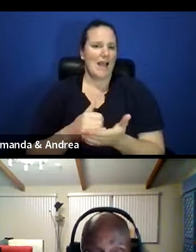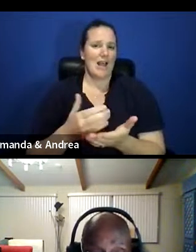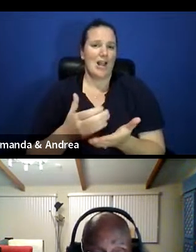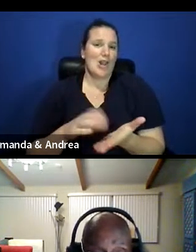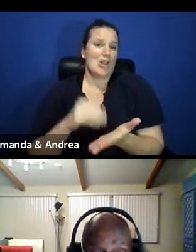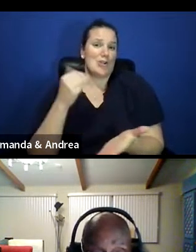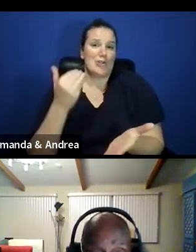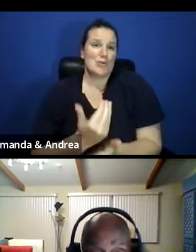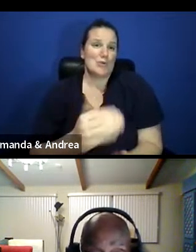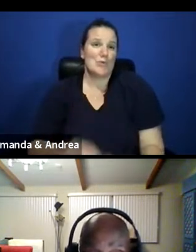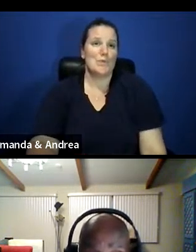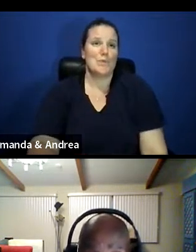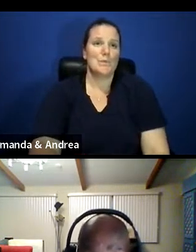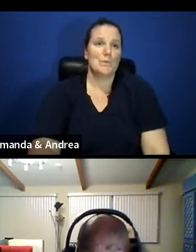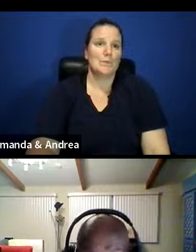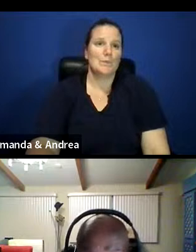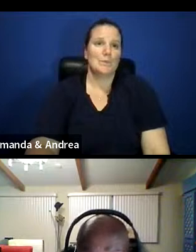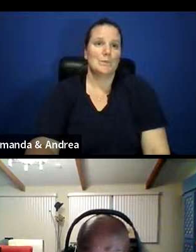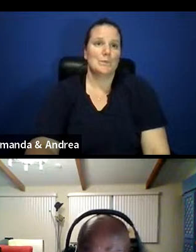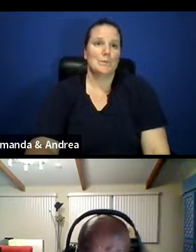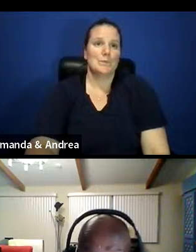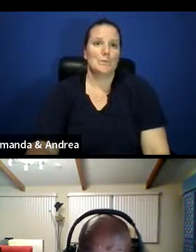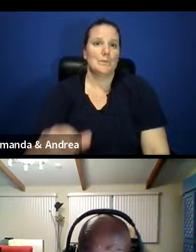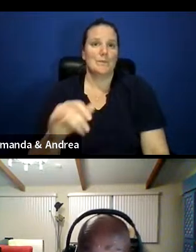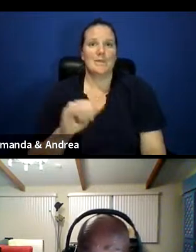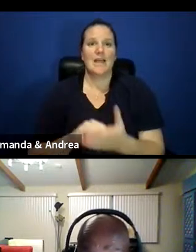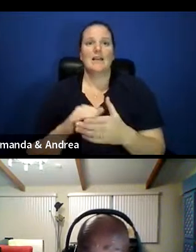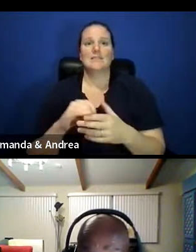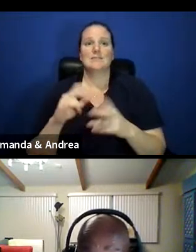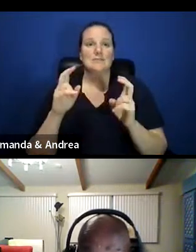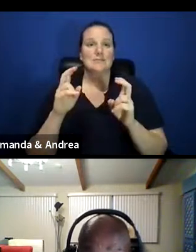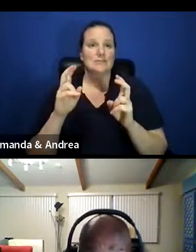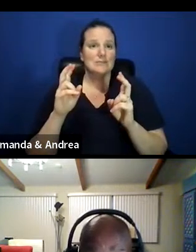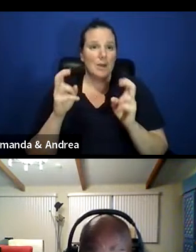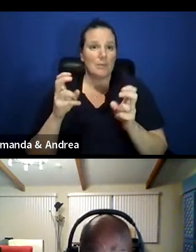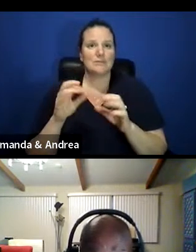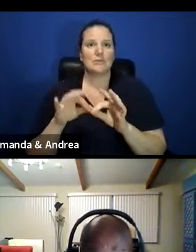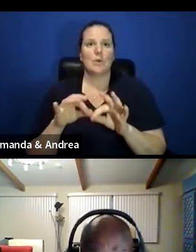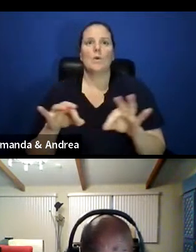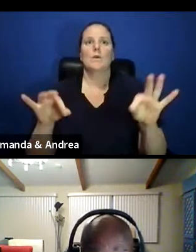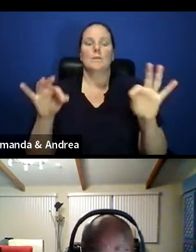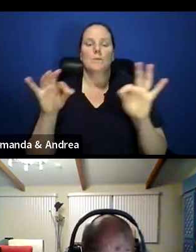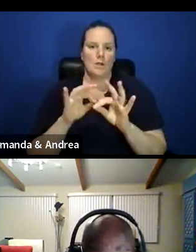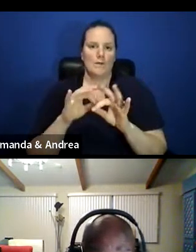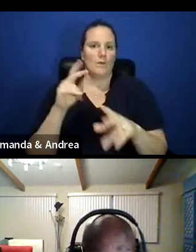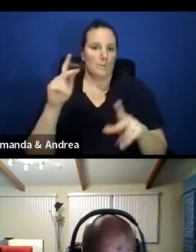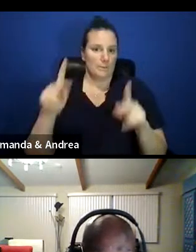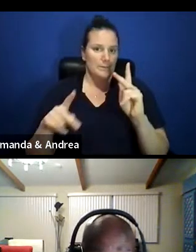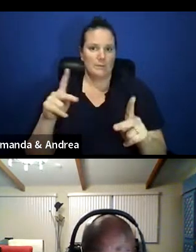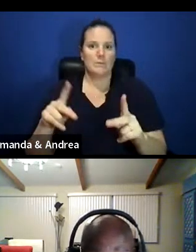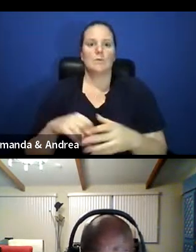and this is such an important topic for folks to